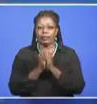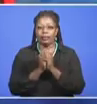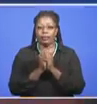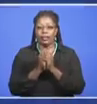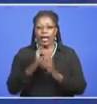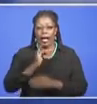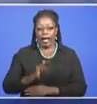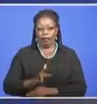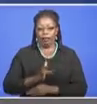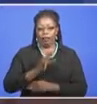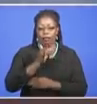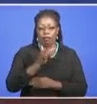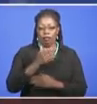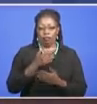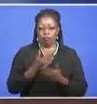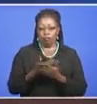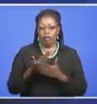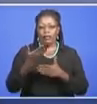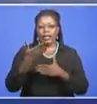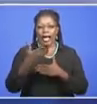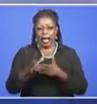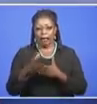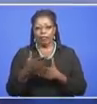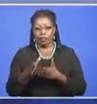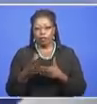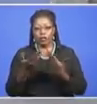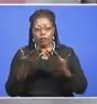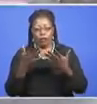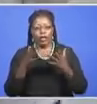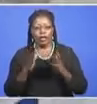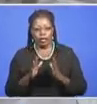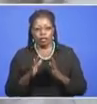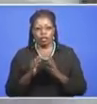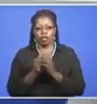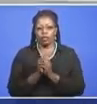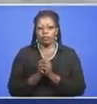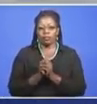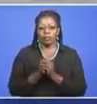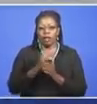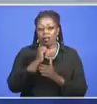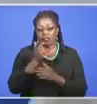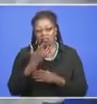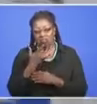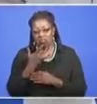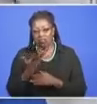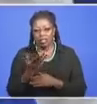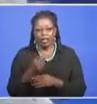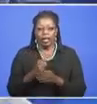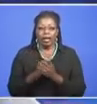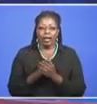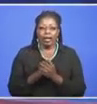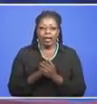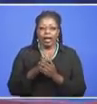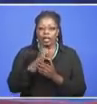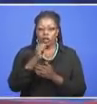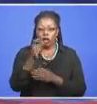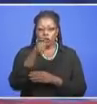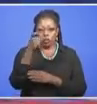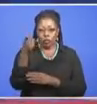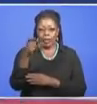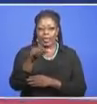I feel very confident even after the match was over, and unfortunately I wasn't able to win any of my